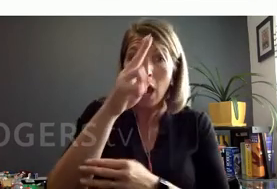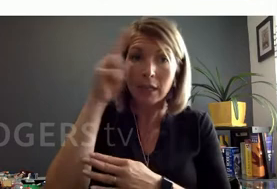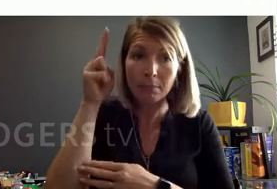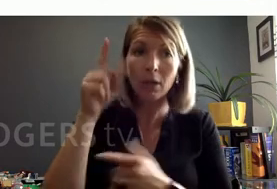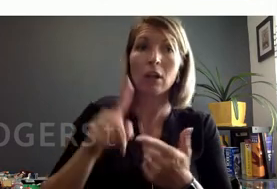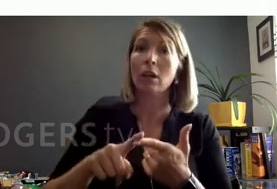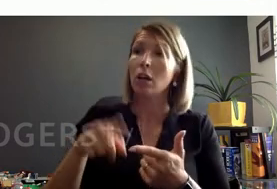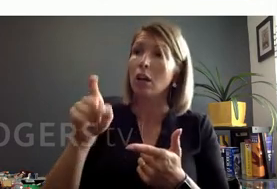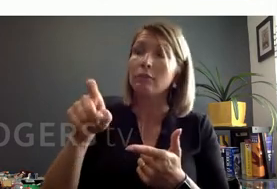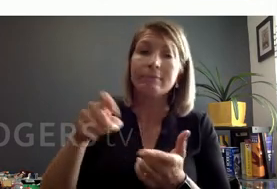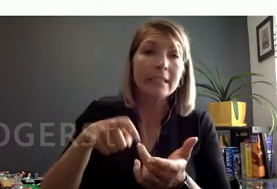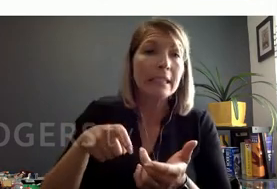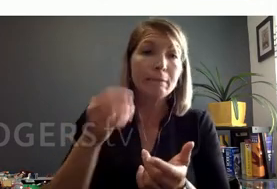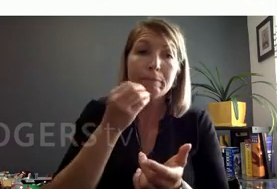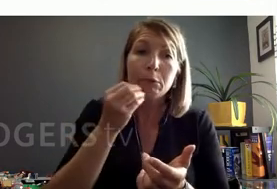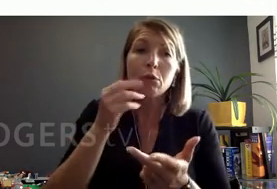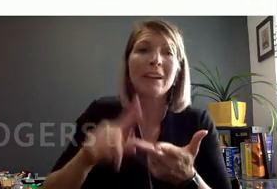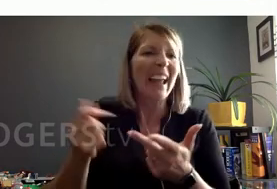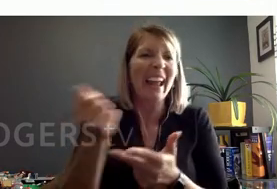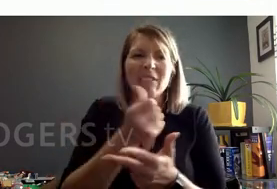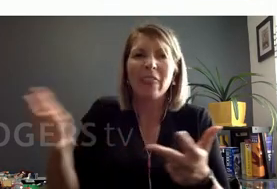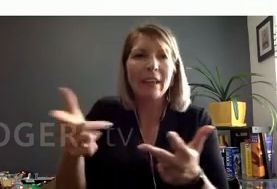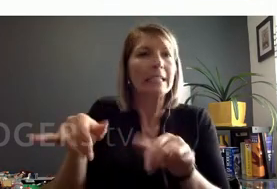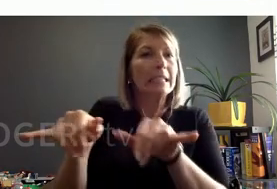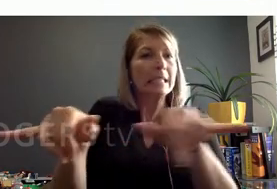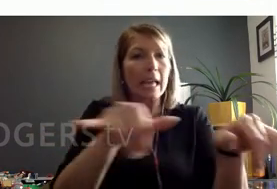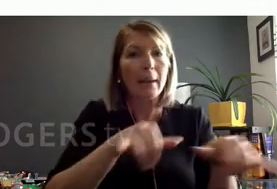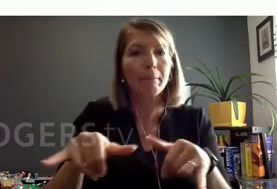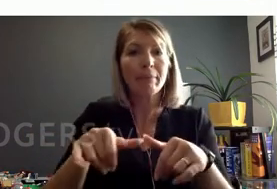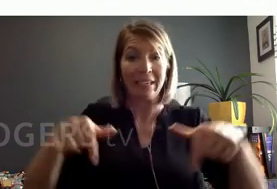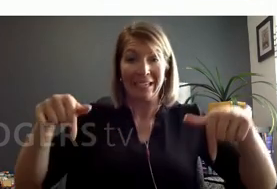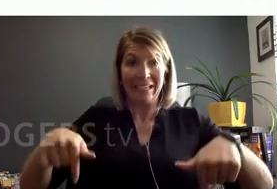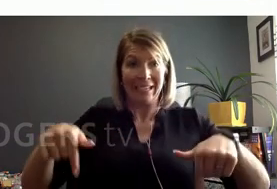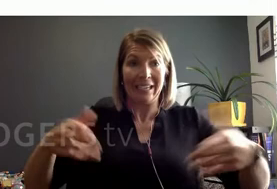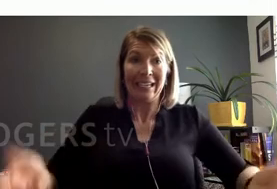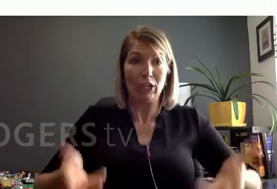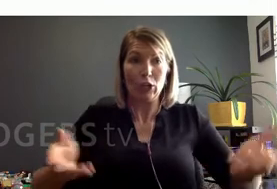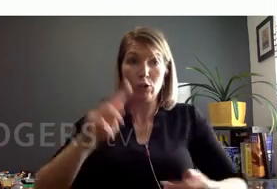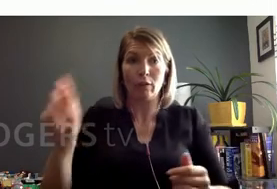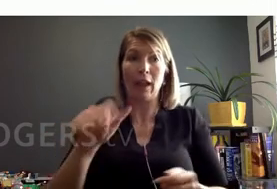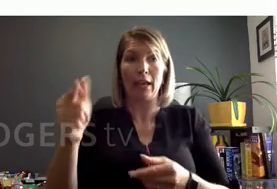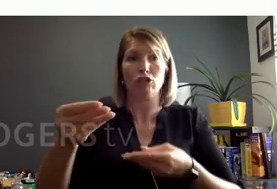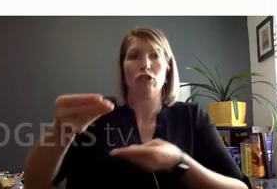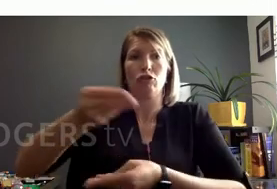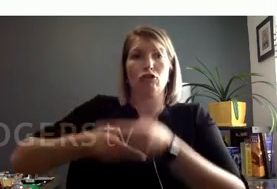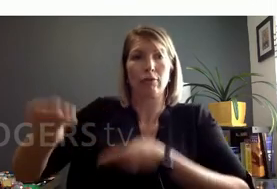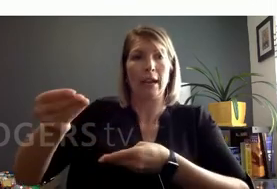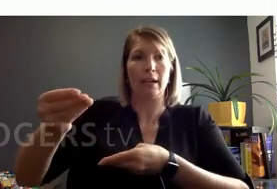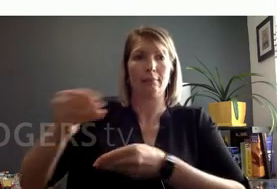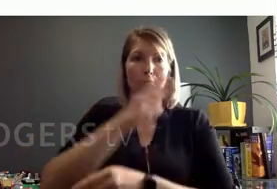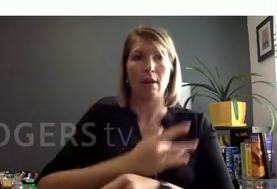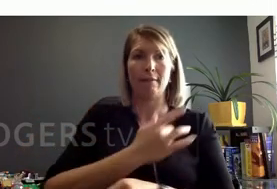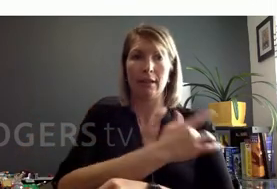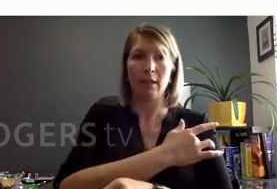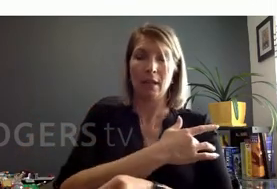And the province, Newfoundland and Labrador, we are a trading nation and trading province, right? Yes. We export a lot of our